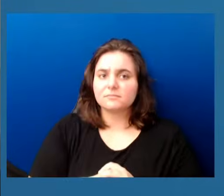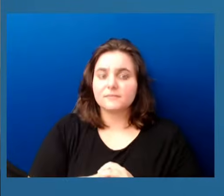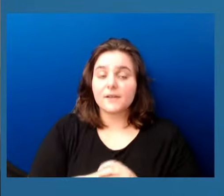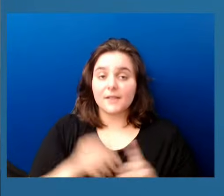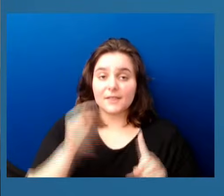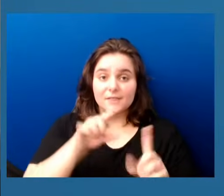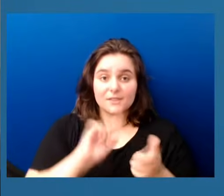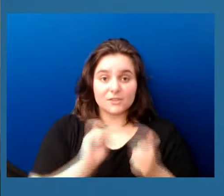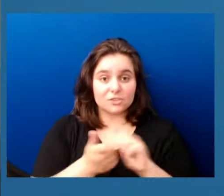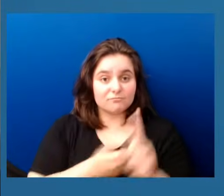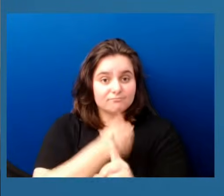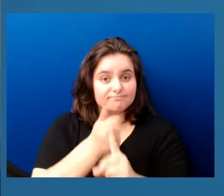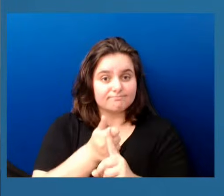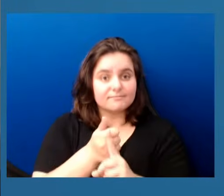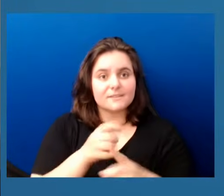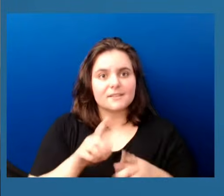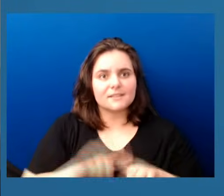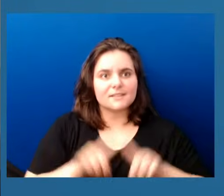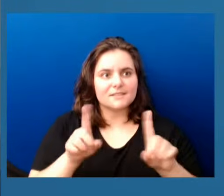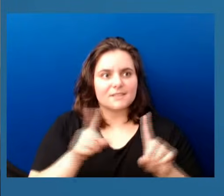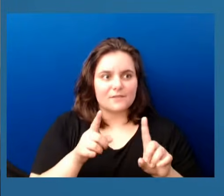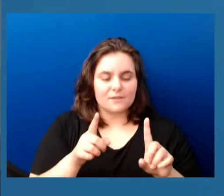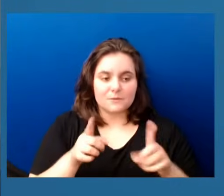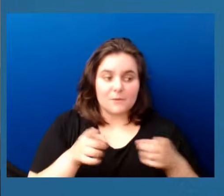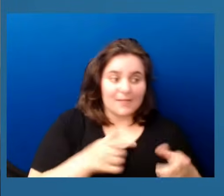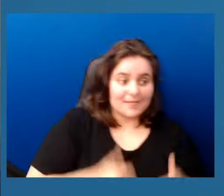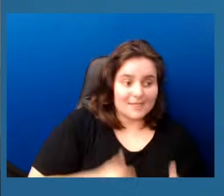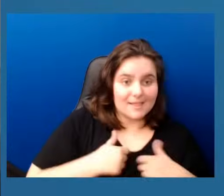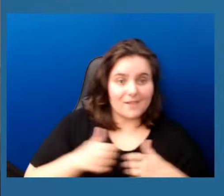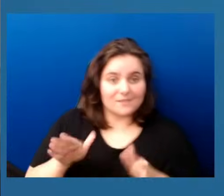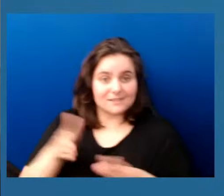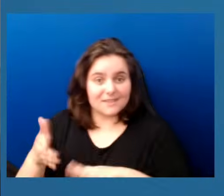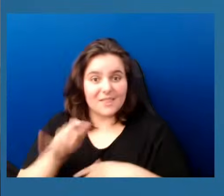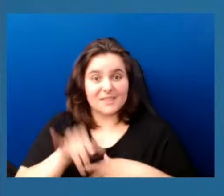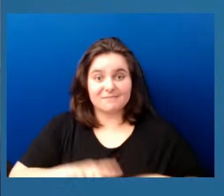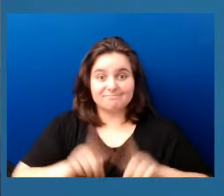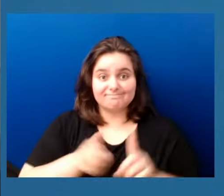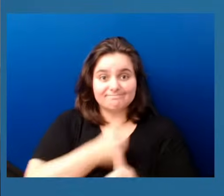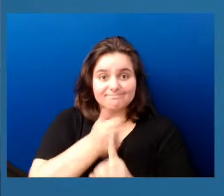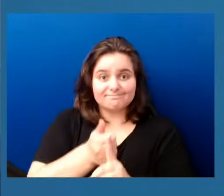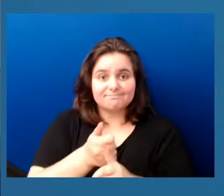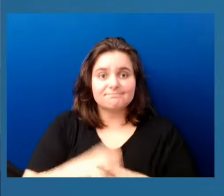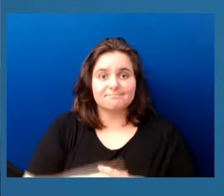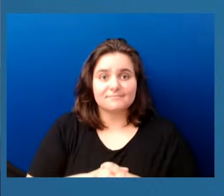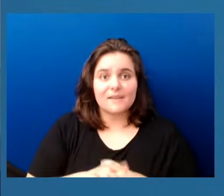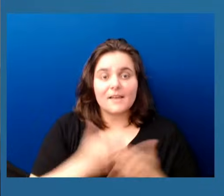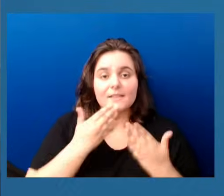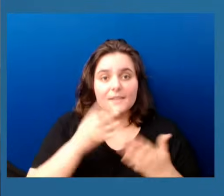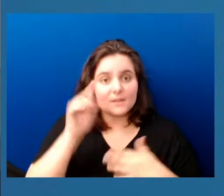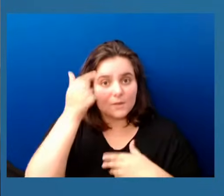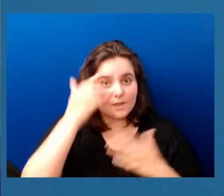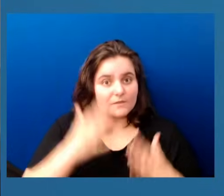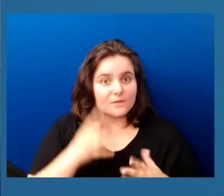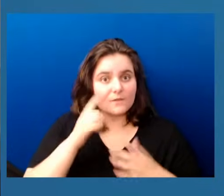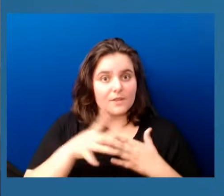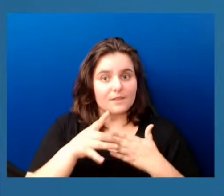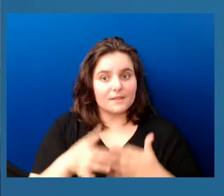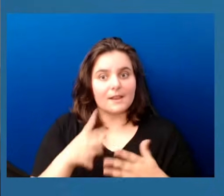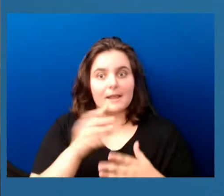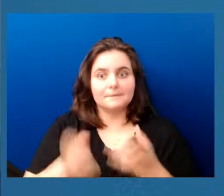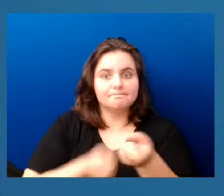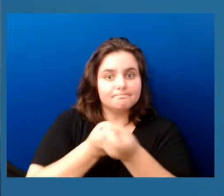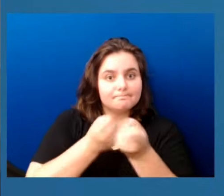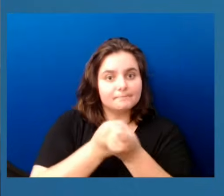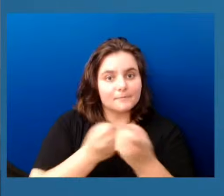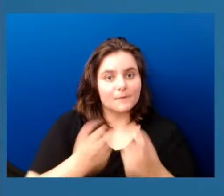for survivors of crime. Thank you, Governor Hochul, for your leadership and for standing with survivors throughout our state. Thank